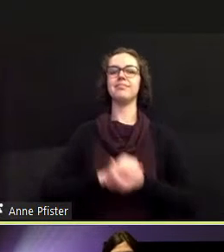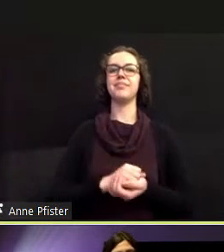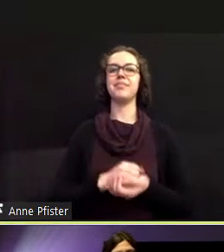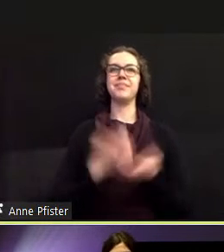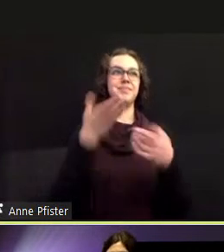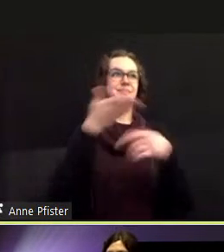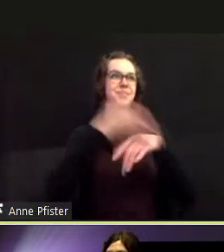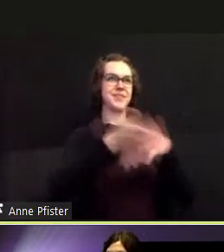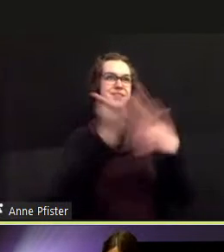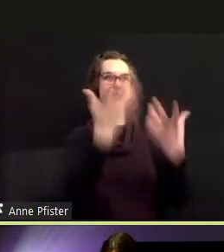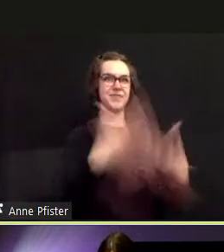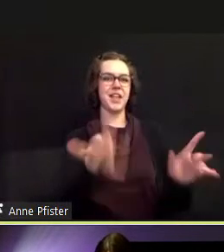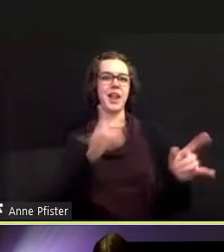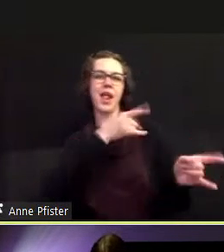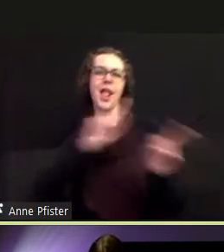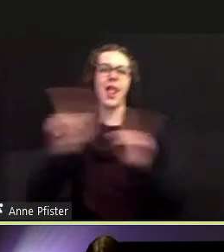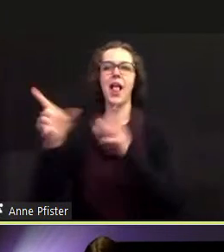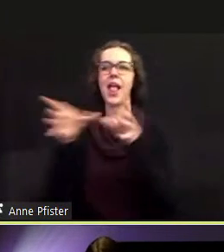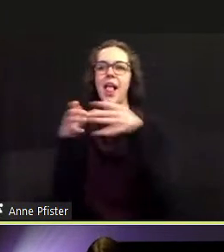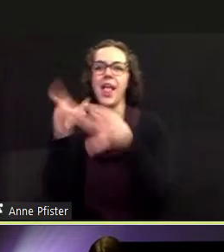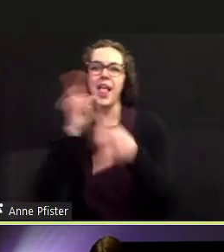shots afterwards. It was a really nice time to be in town.